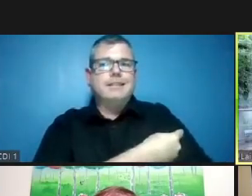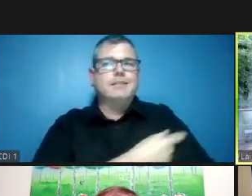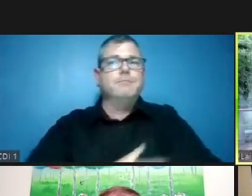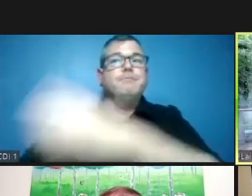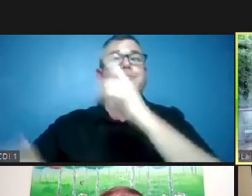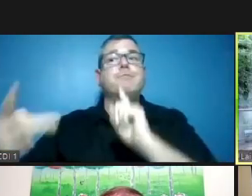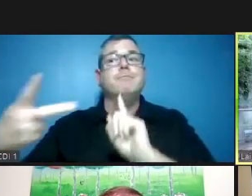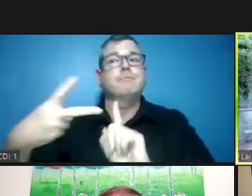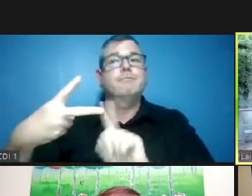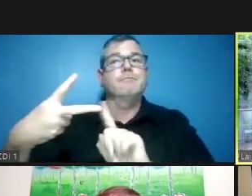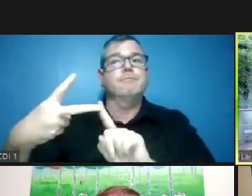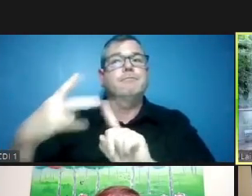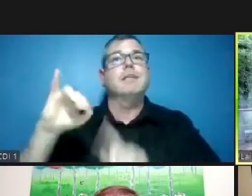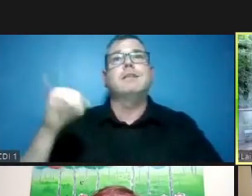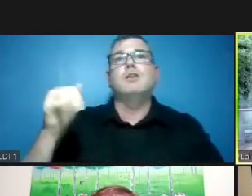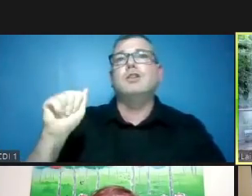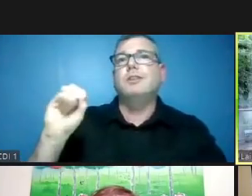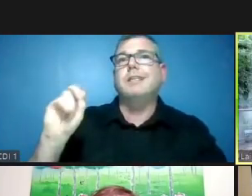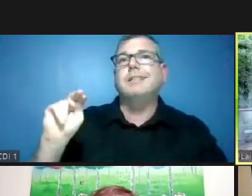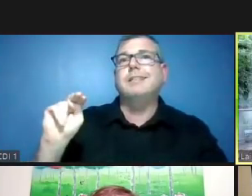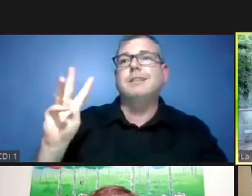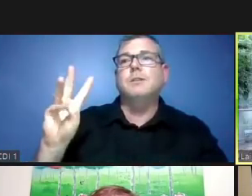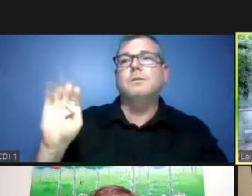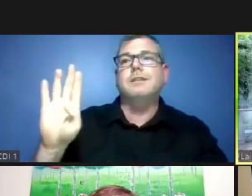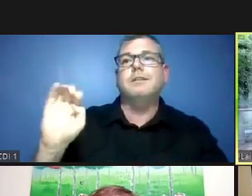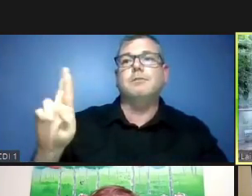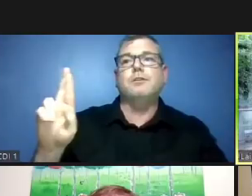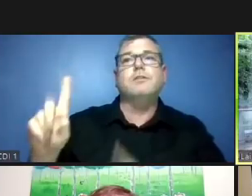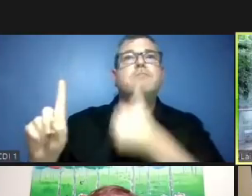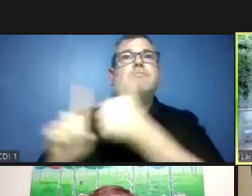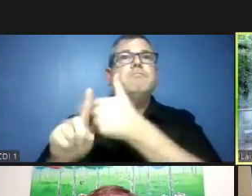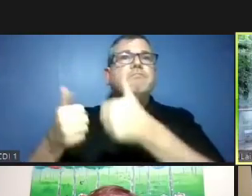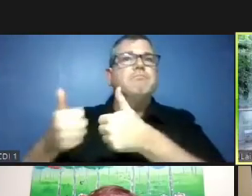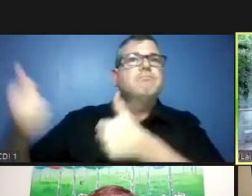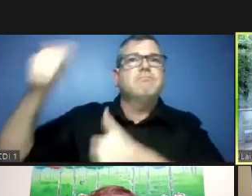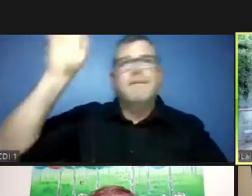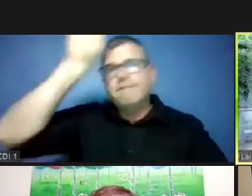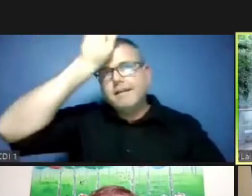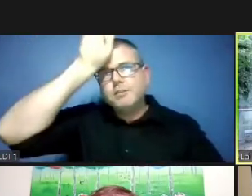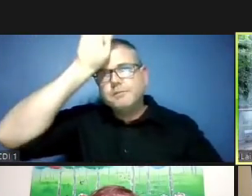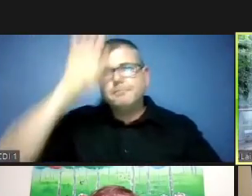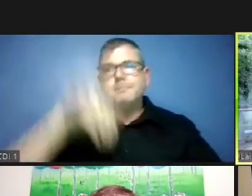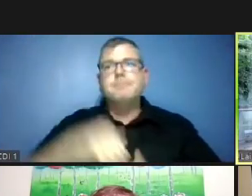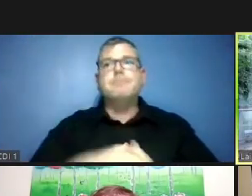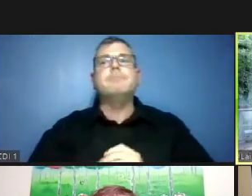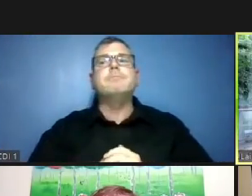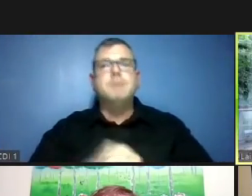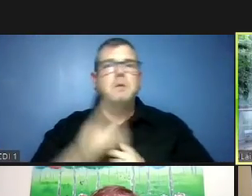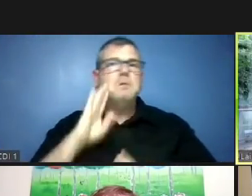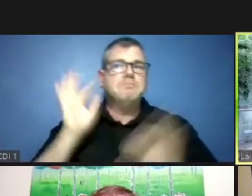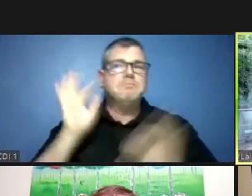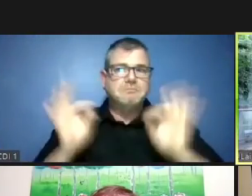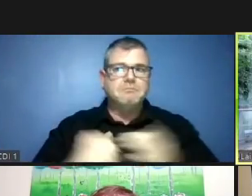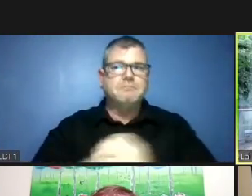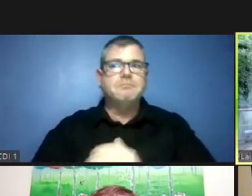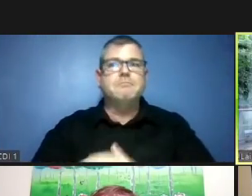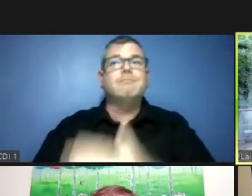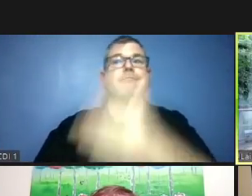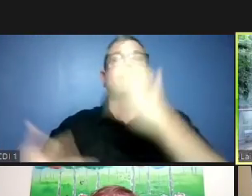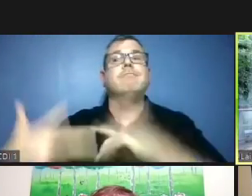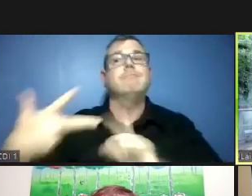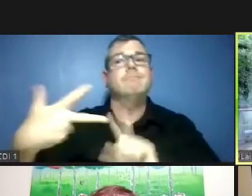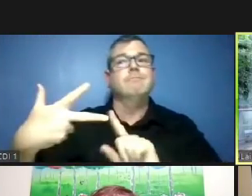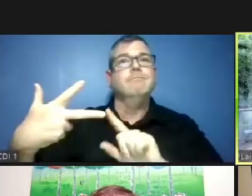playing an integral role in our vaccine response. We'll then turn it over to Dr. Tyler Evans, who is one of our Deputy Public Health